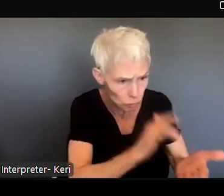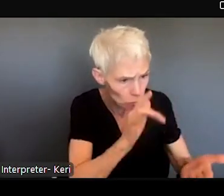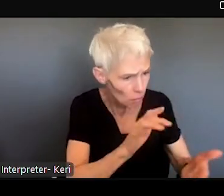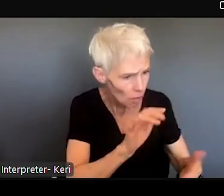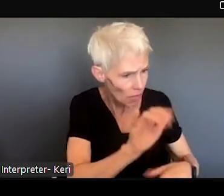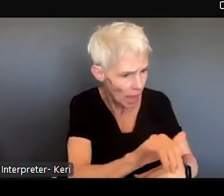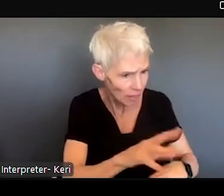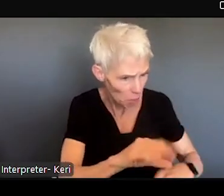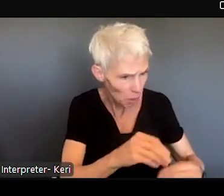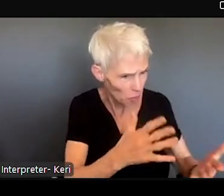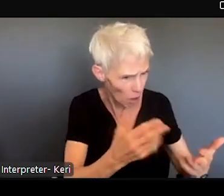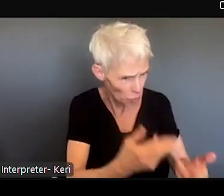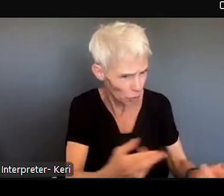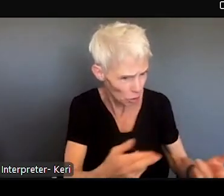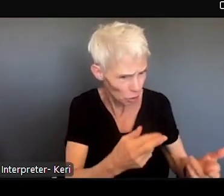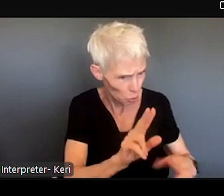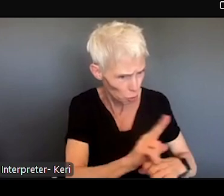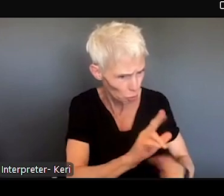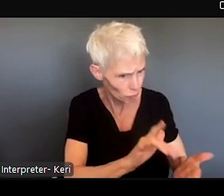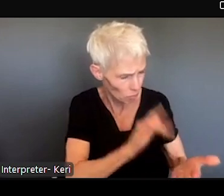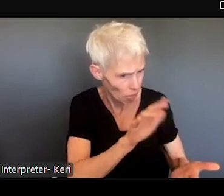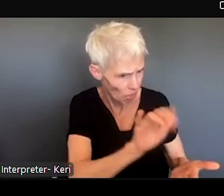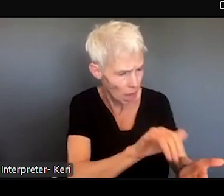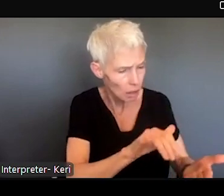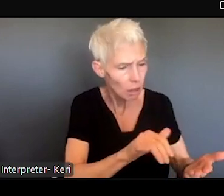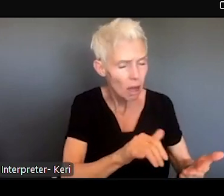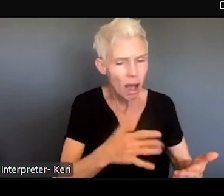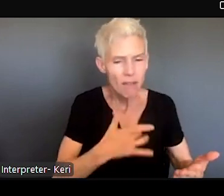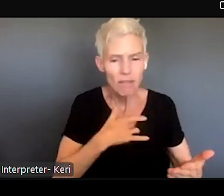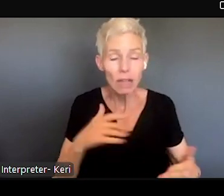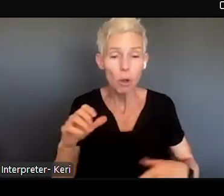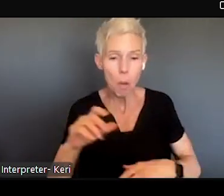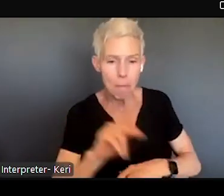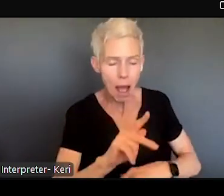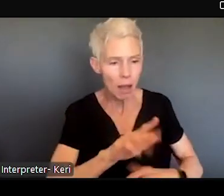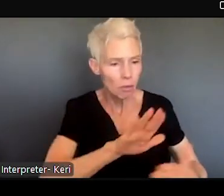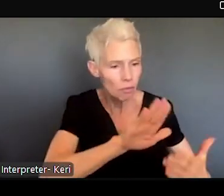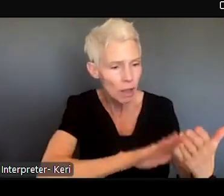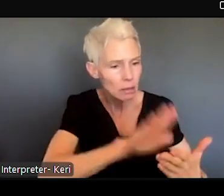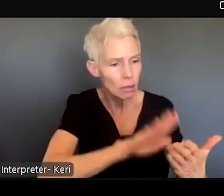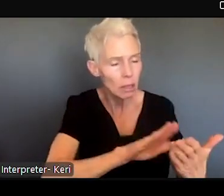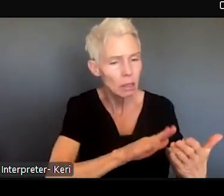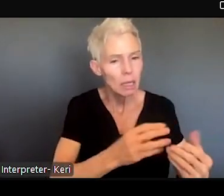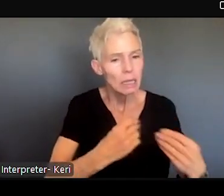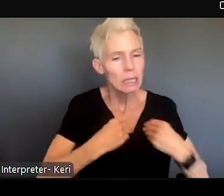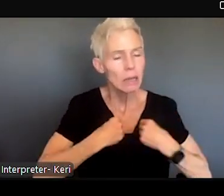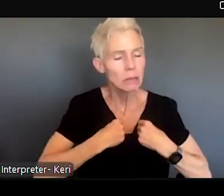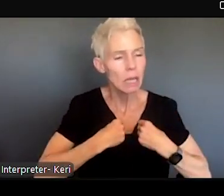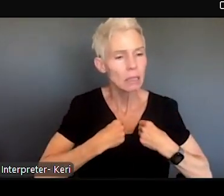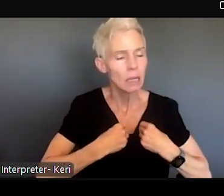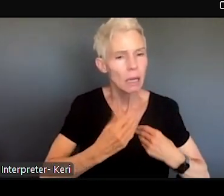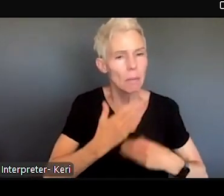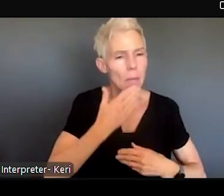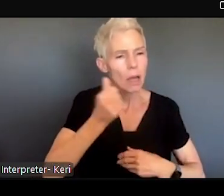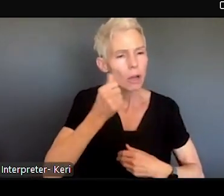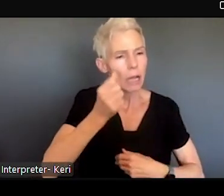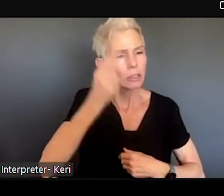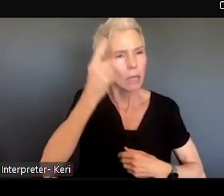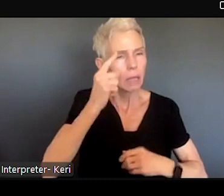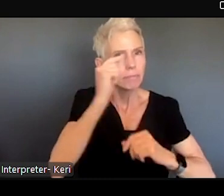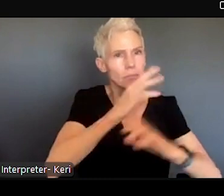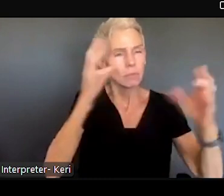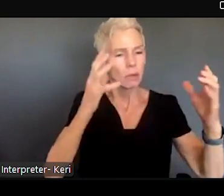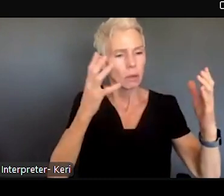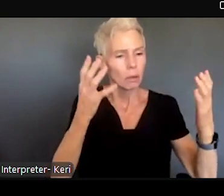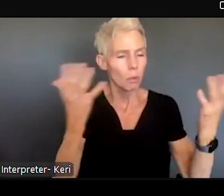them? And we really feel like doing it in person helps give us a really good picture of what's going on. Mhm.